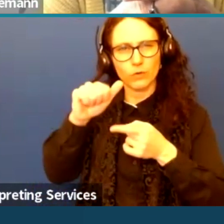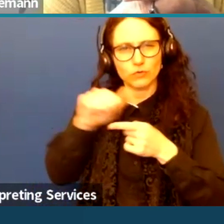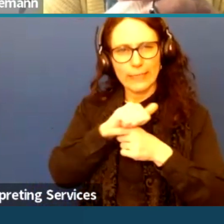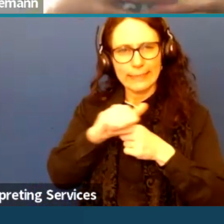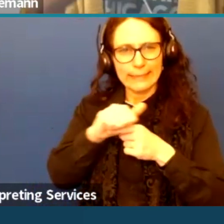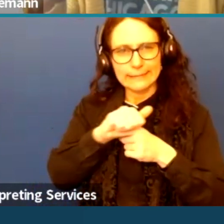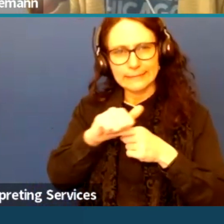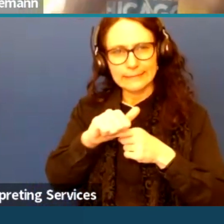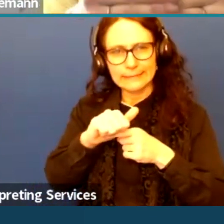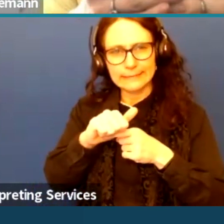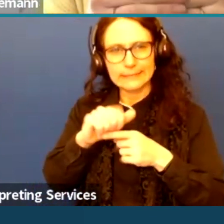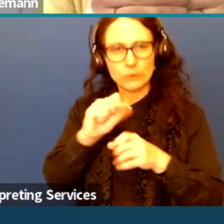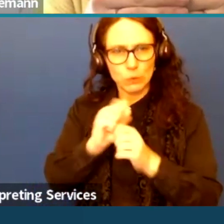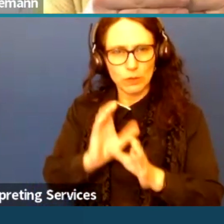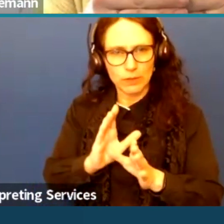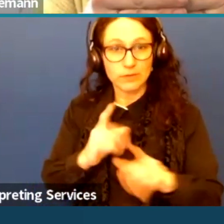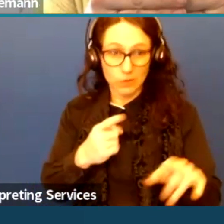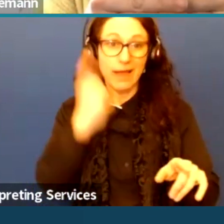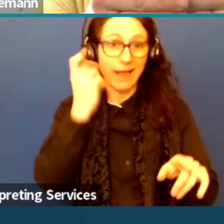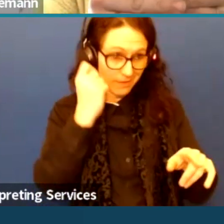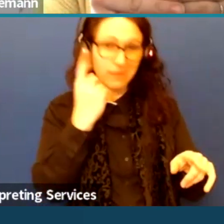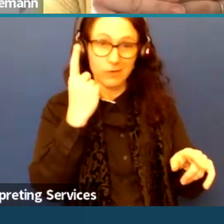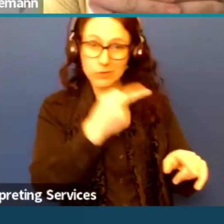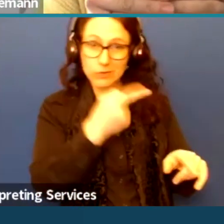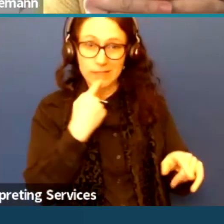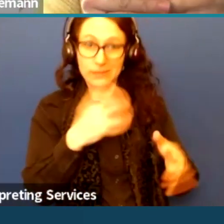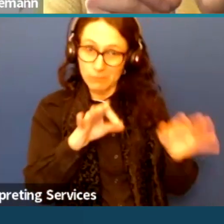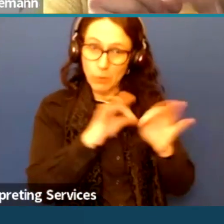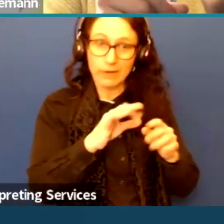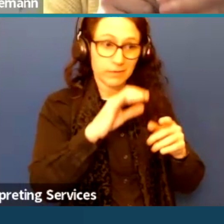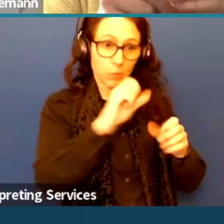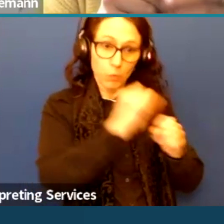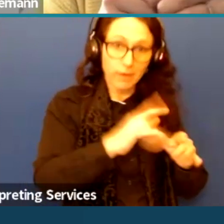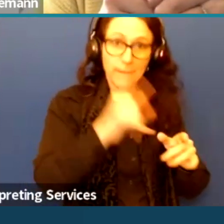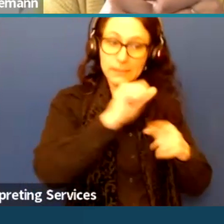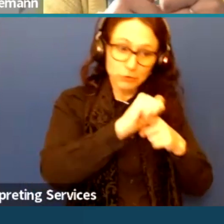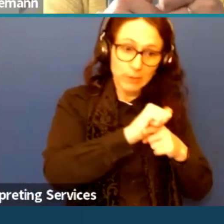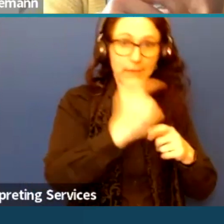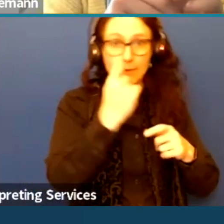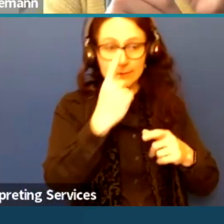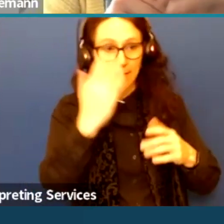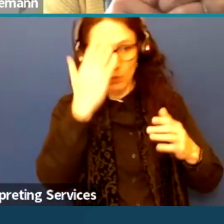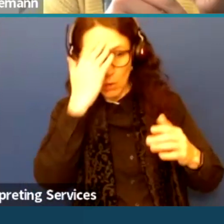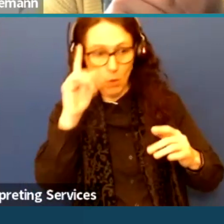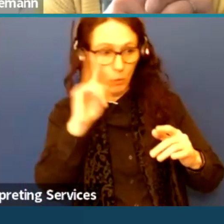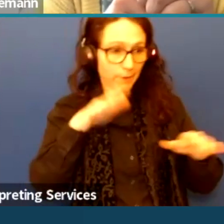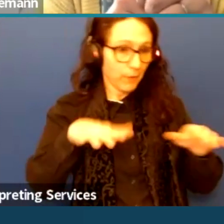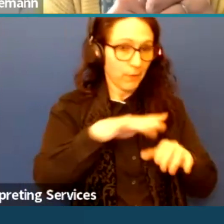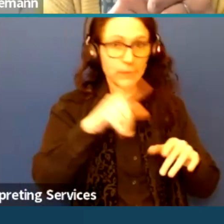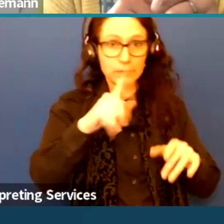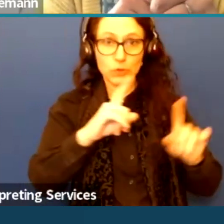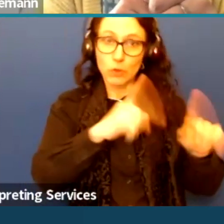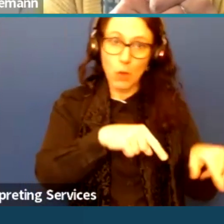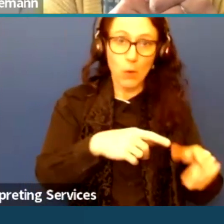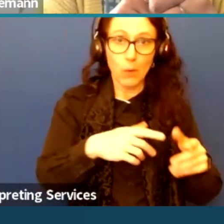that folks being able to be ready to give you directions and have a clear sense of where you should be going, where the area that you and your